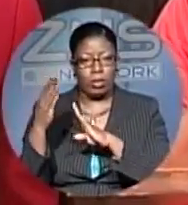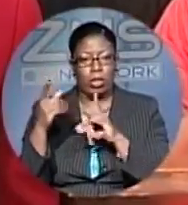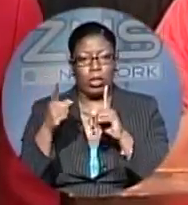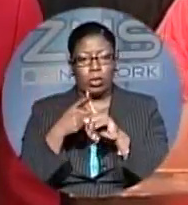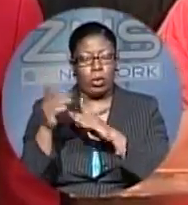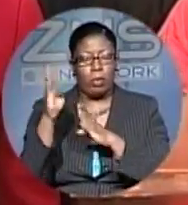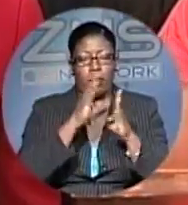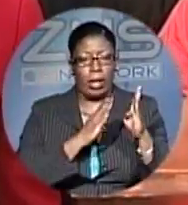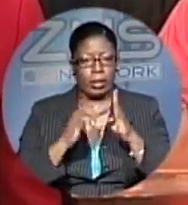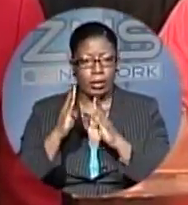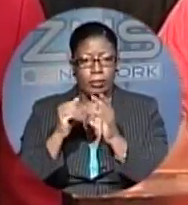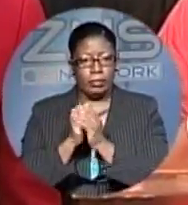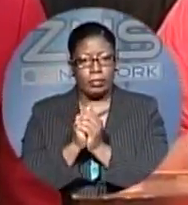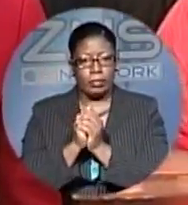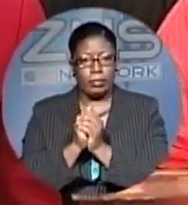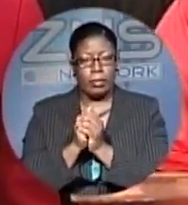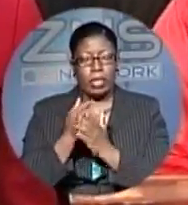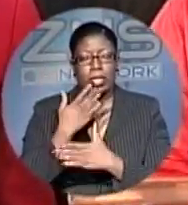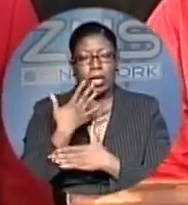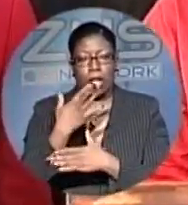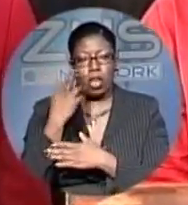Color red is coming.